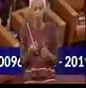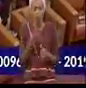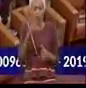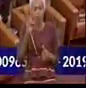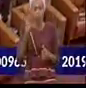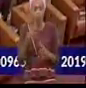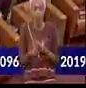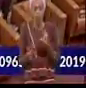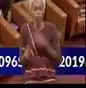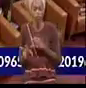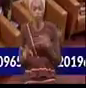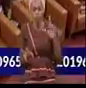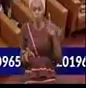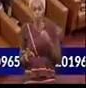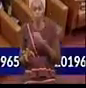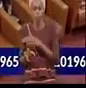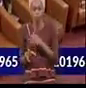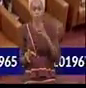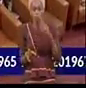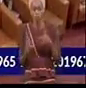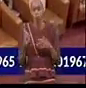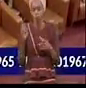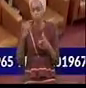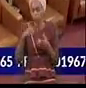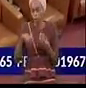Now concerning the collection for the same,